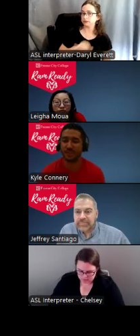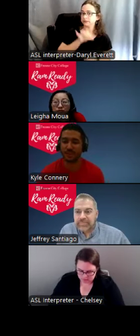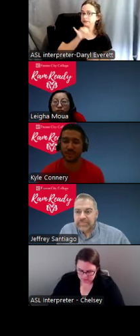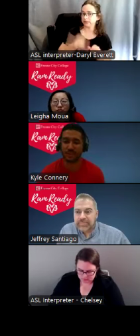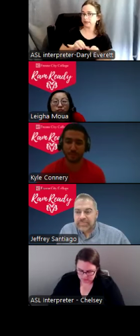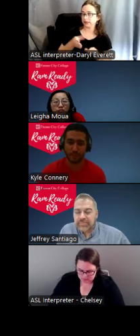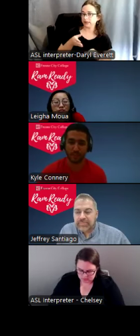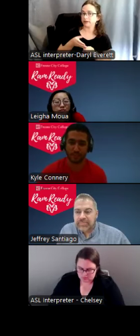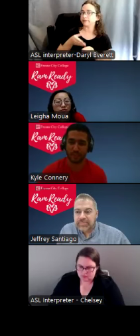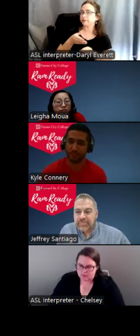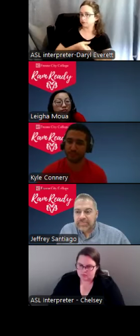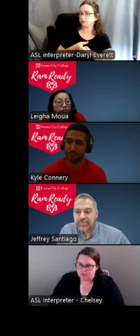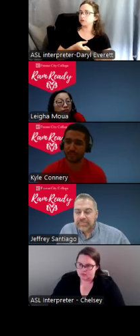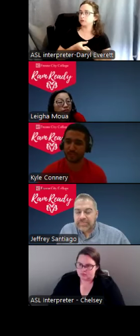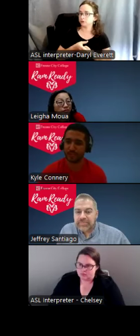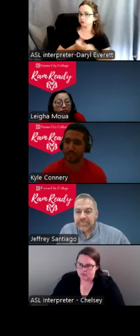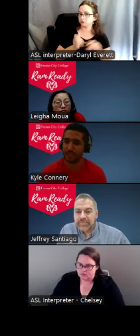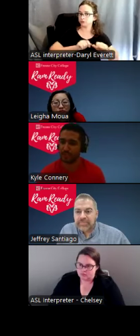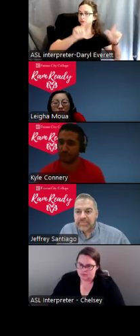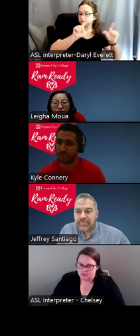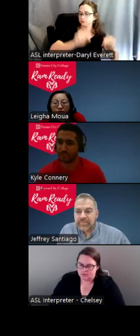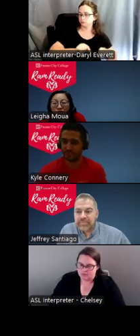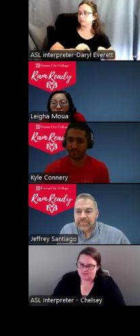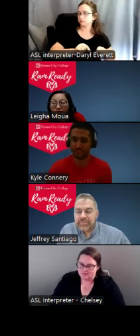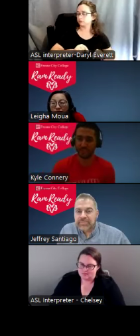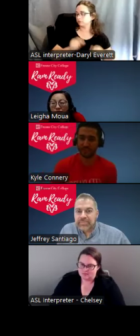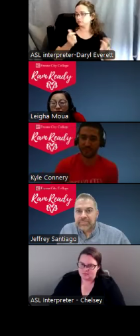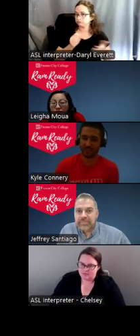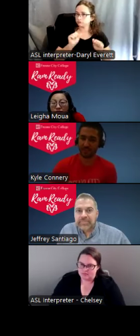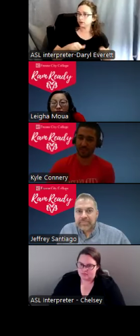or something like that, we can definitely help you guys out with any of that as well.